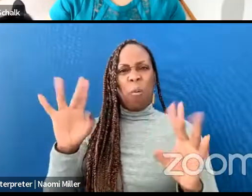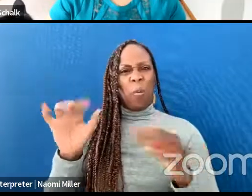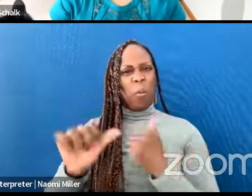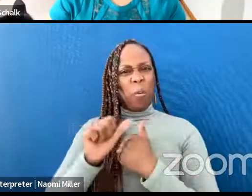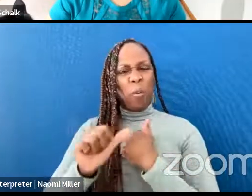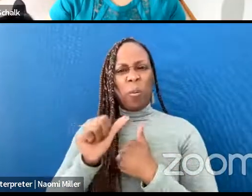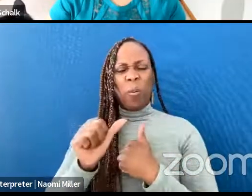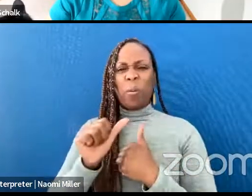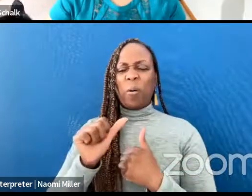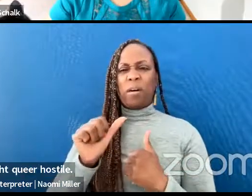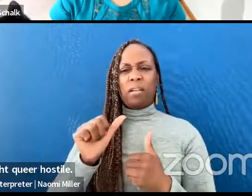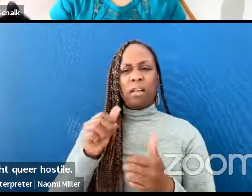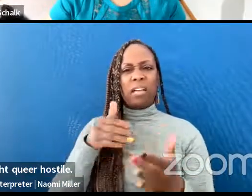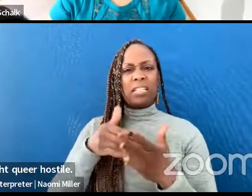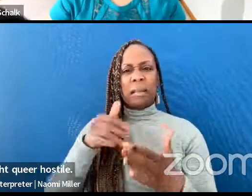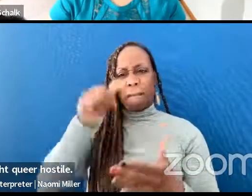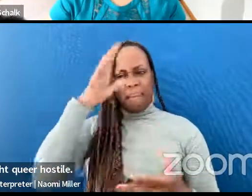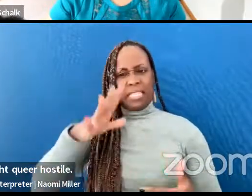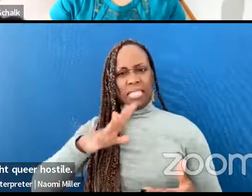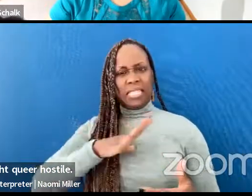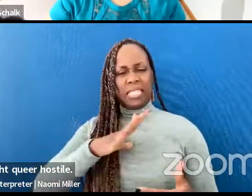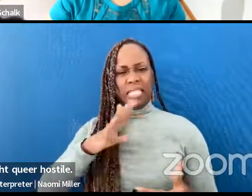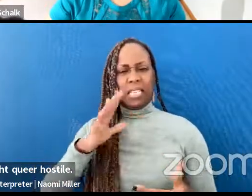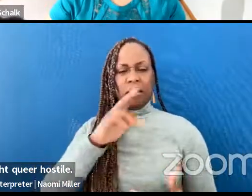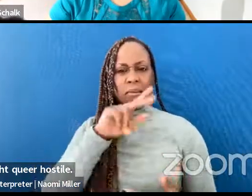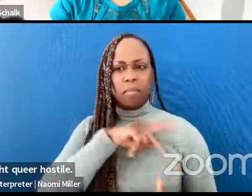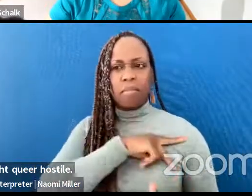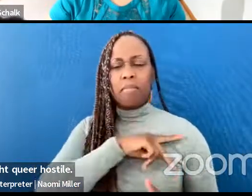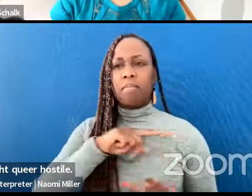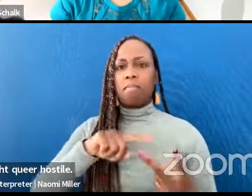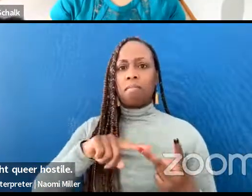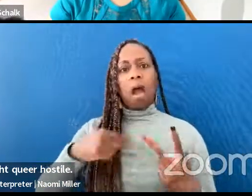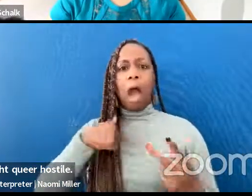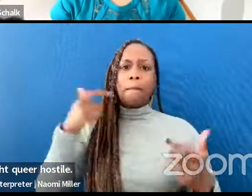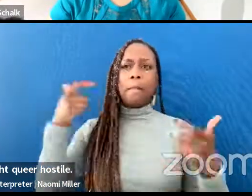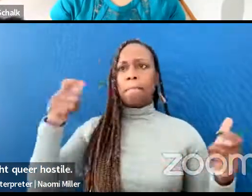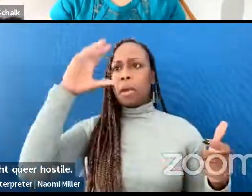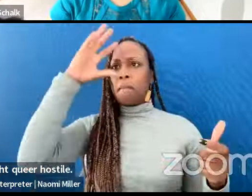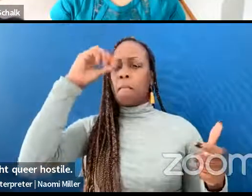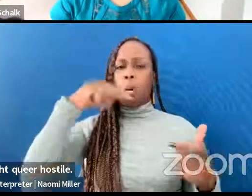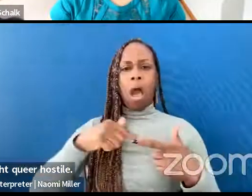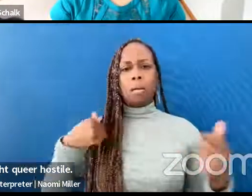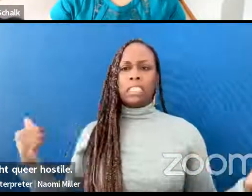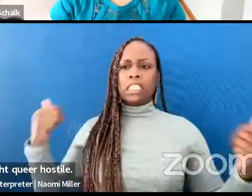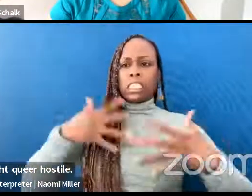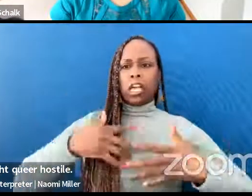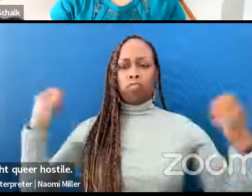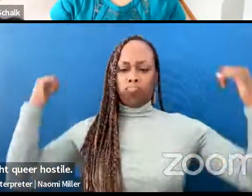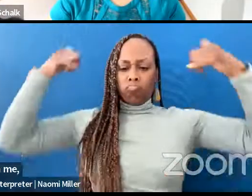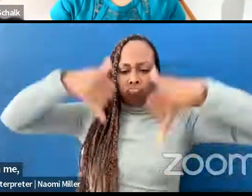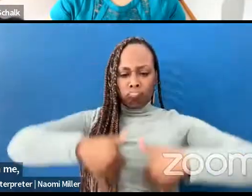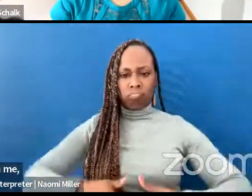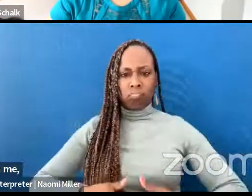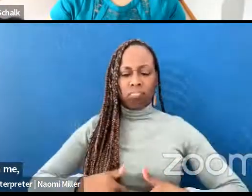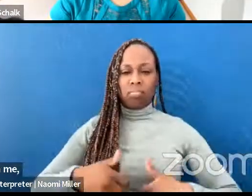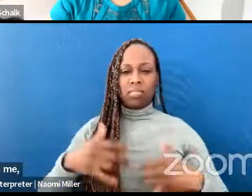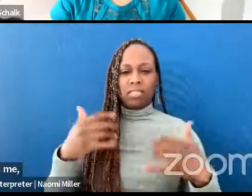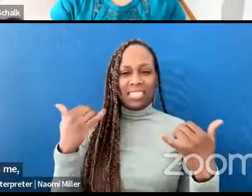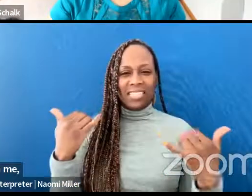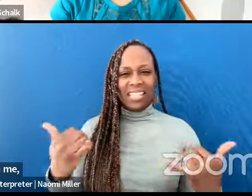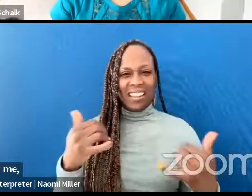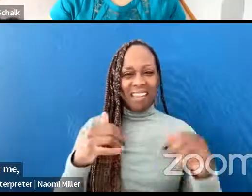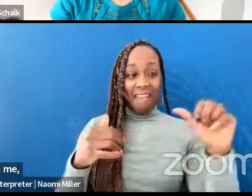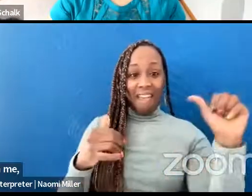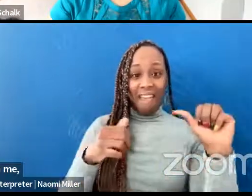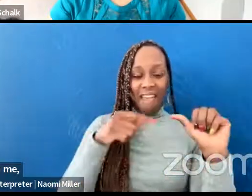with me, I'm a big boy now and I'm very scary. A is draping himself over the camp chair at the